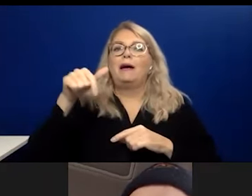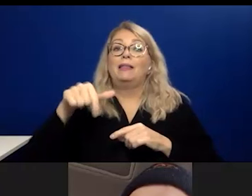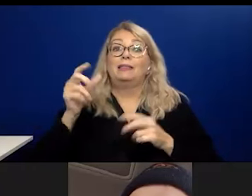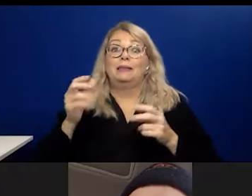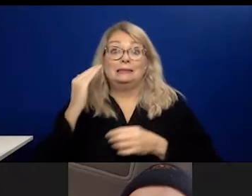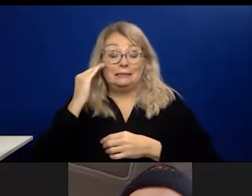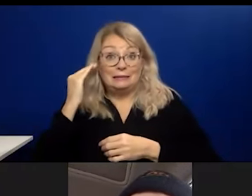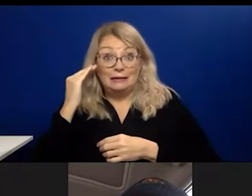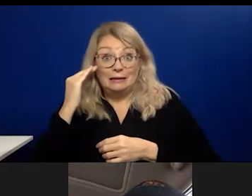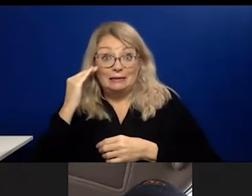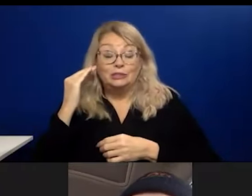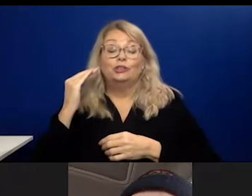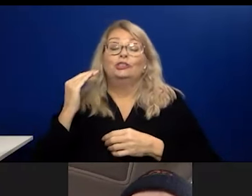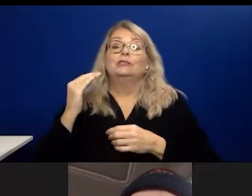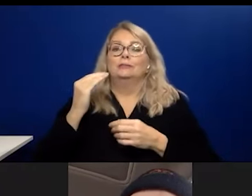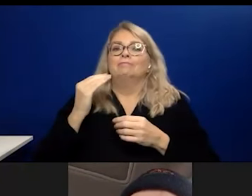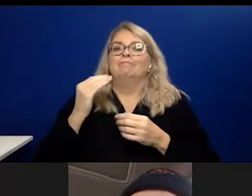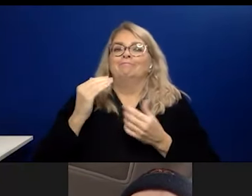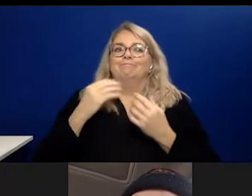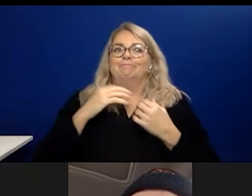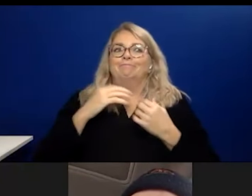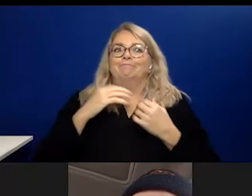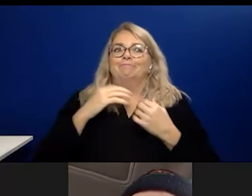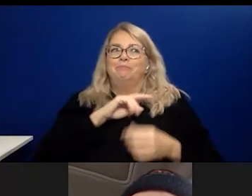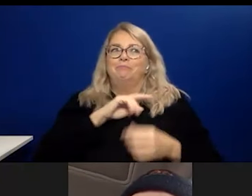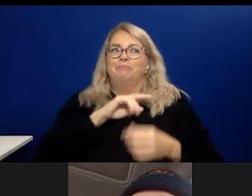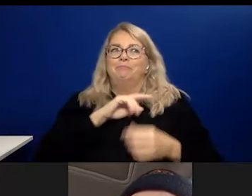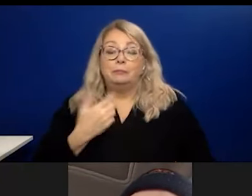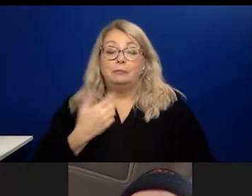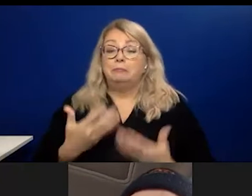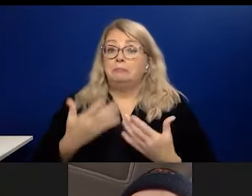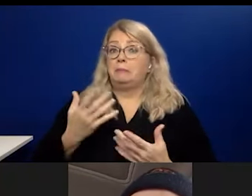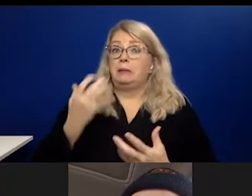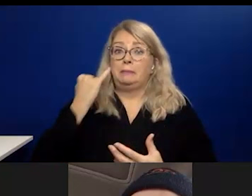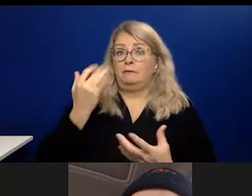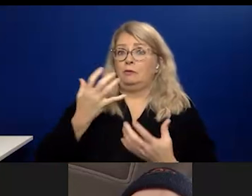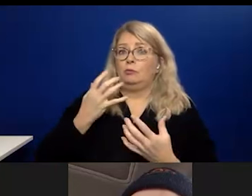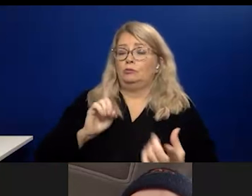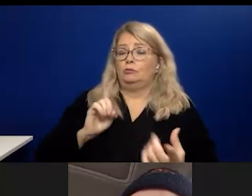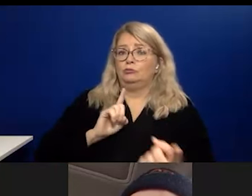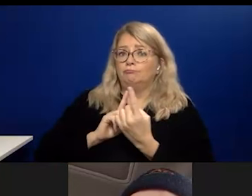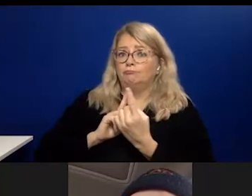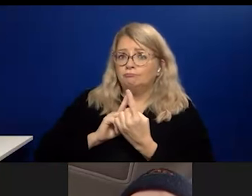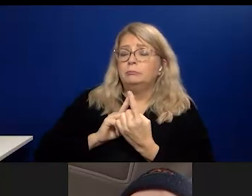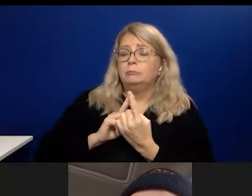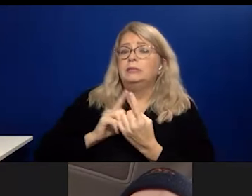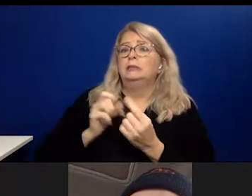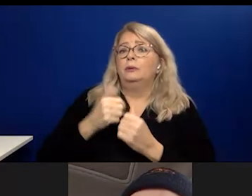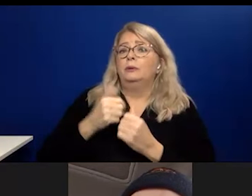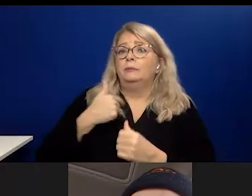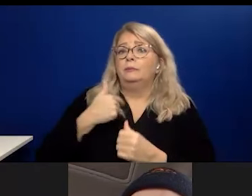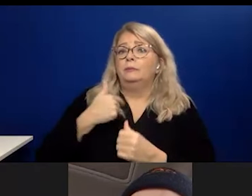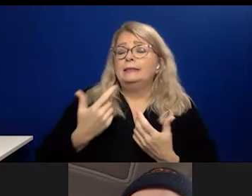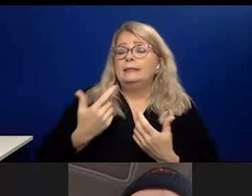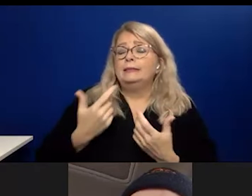sharing. And, you know, at some point, if, you know, you'd like to get together with me too, because I was a social worker in home health, and that was something I had to